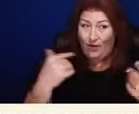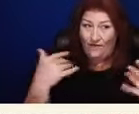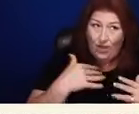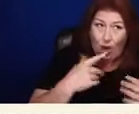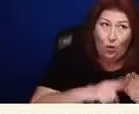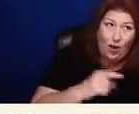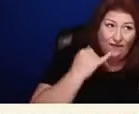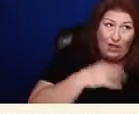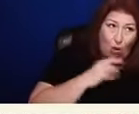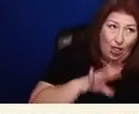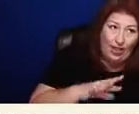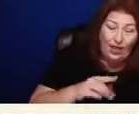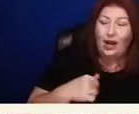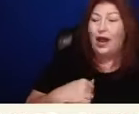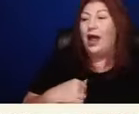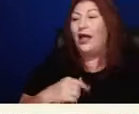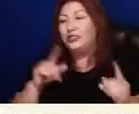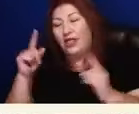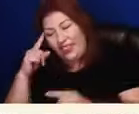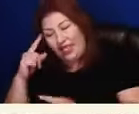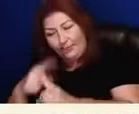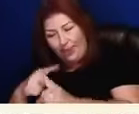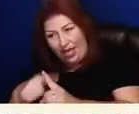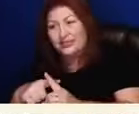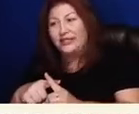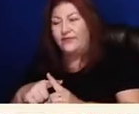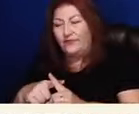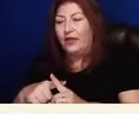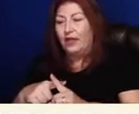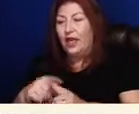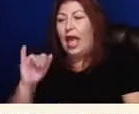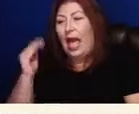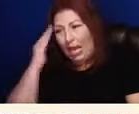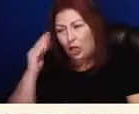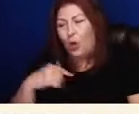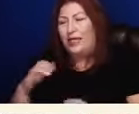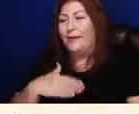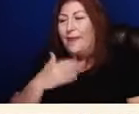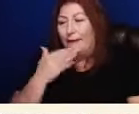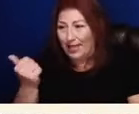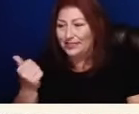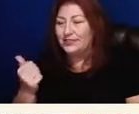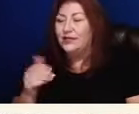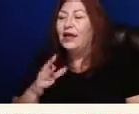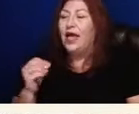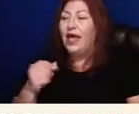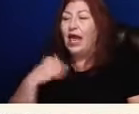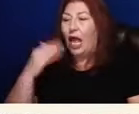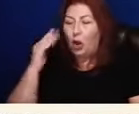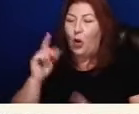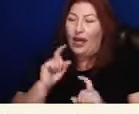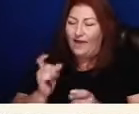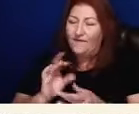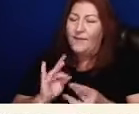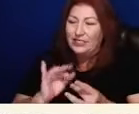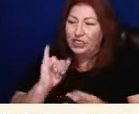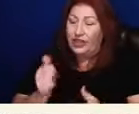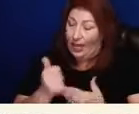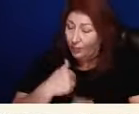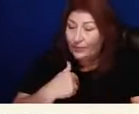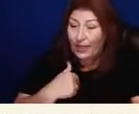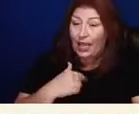didn't like it? I go into the positive affirmations that I know I did my best. I know I gave a message that helped me. And